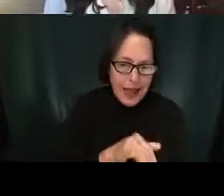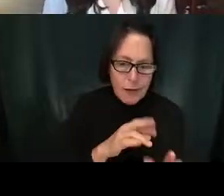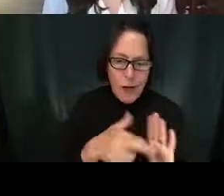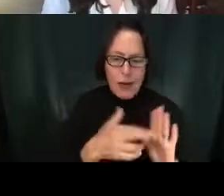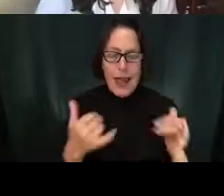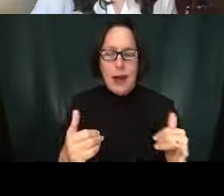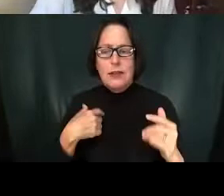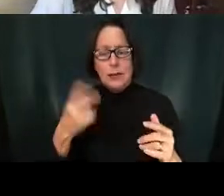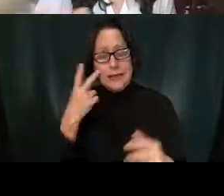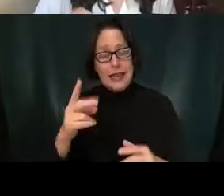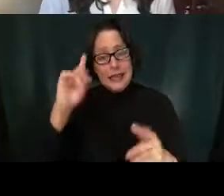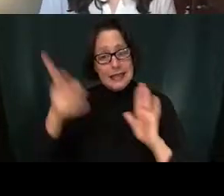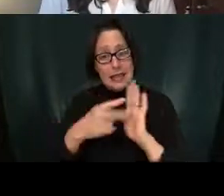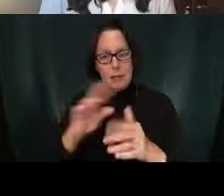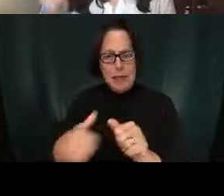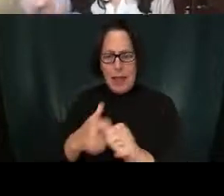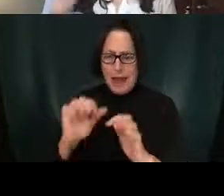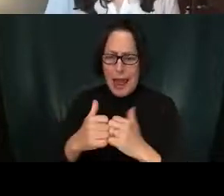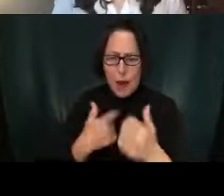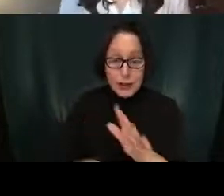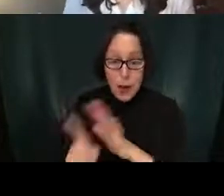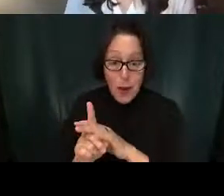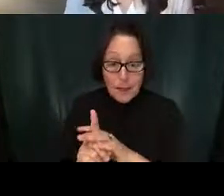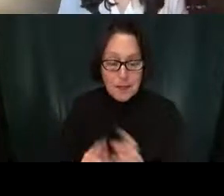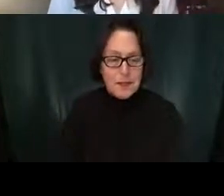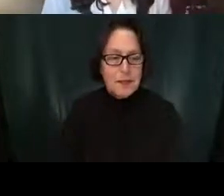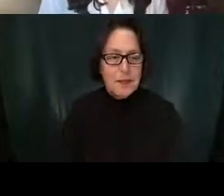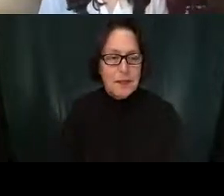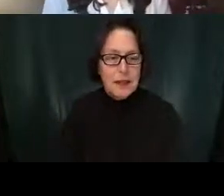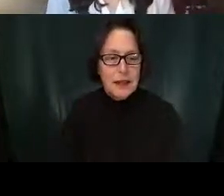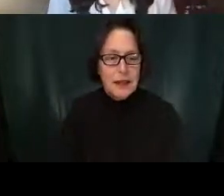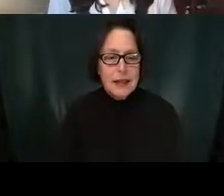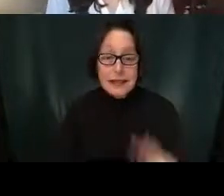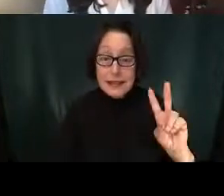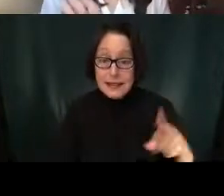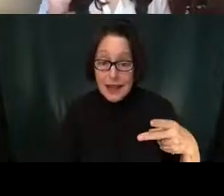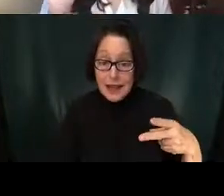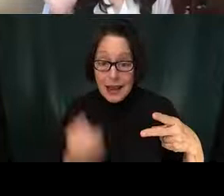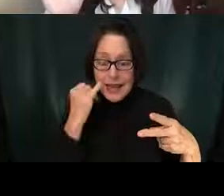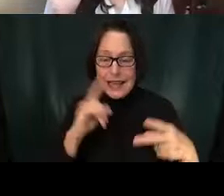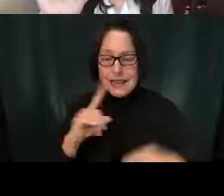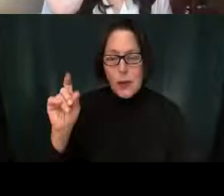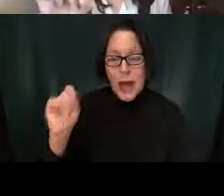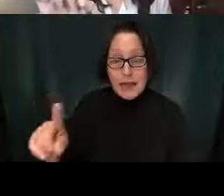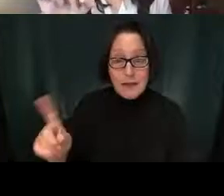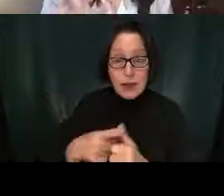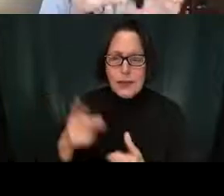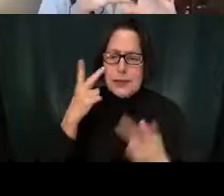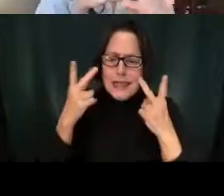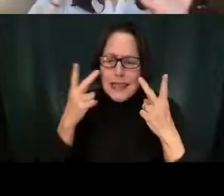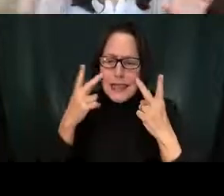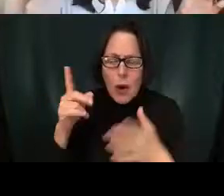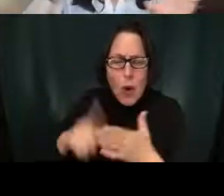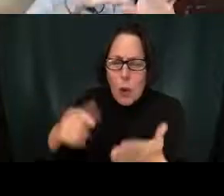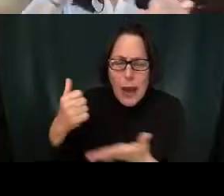showing up as a human being. The second tip is to ask a question first to assess what help is needed. So